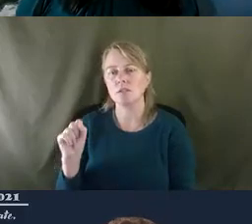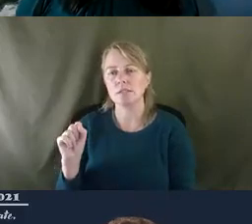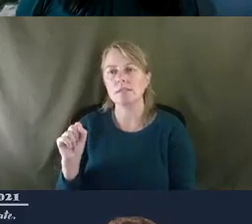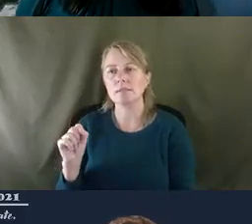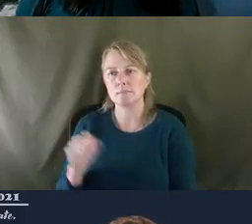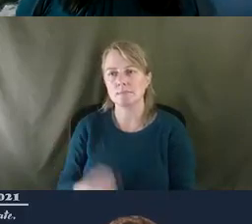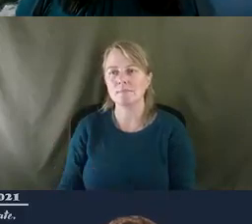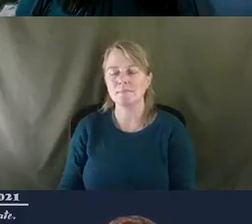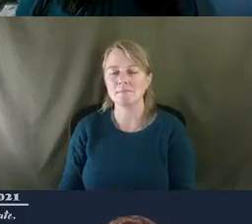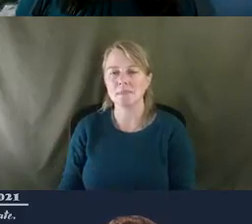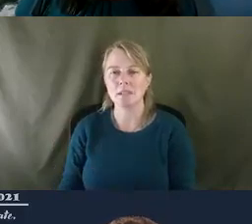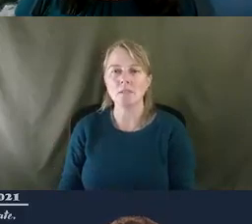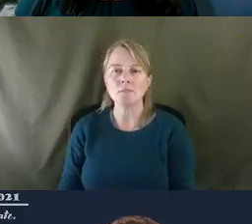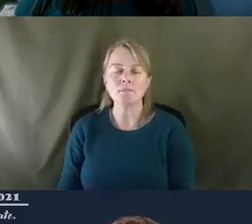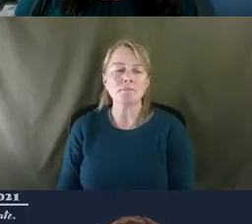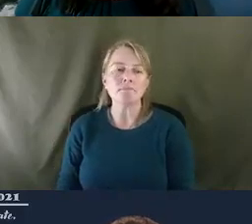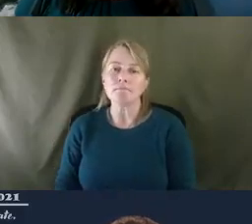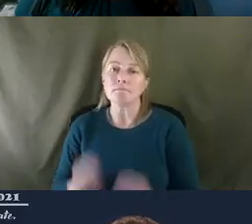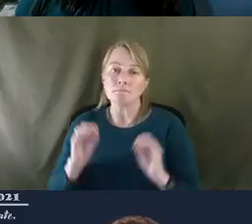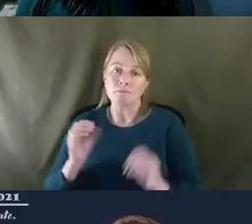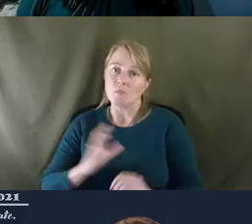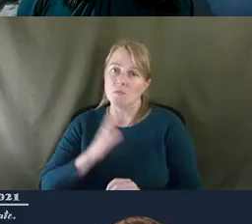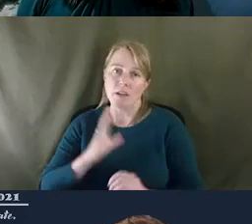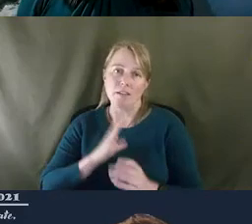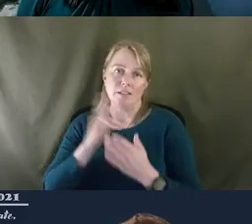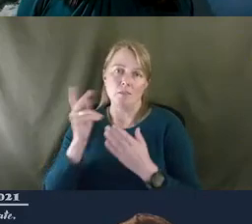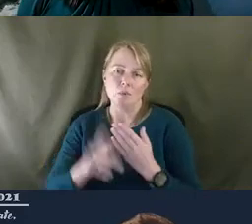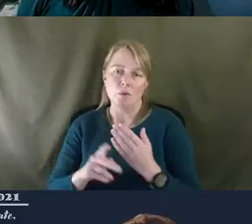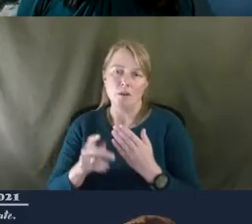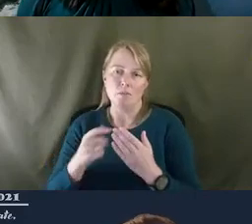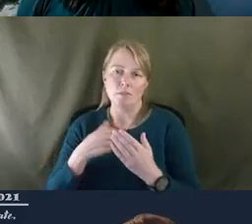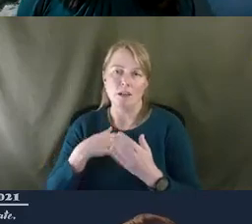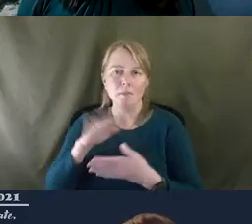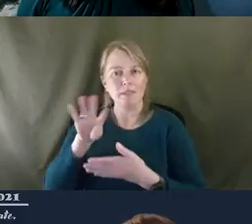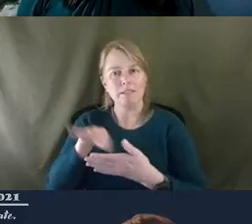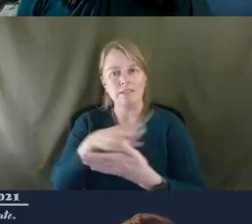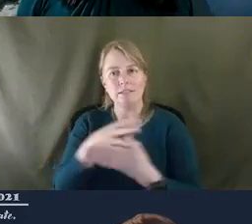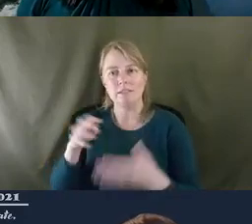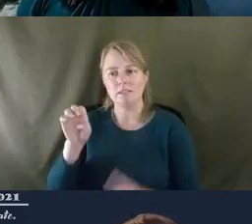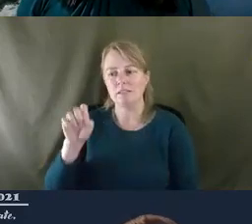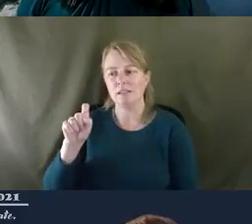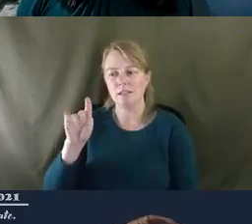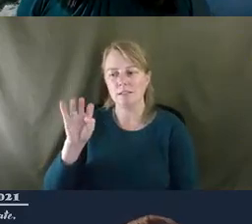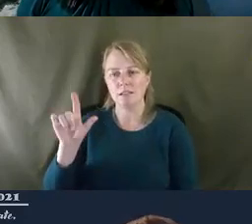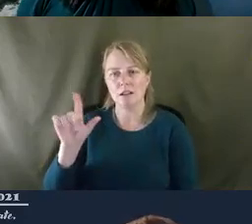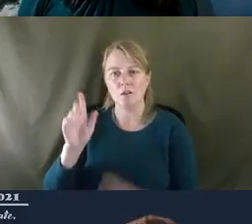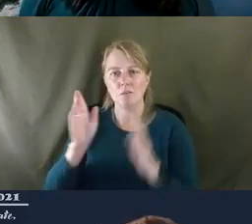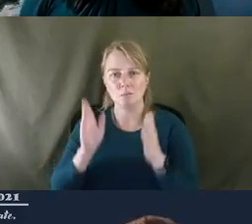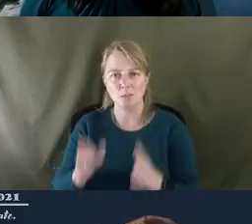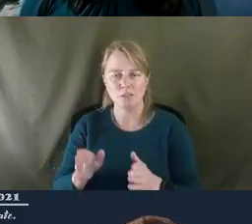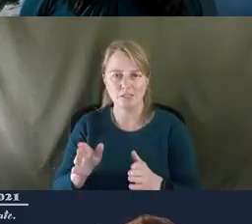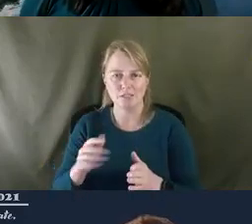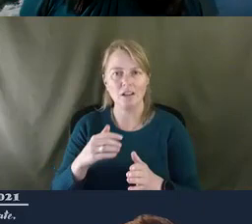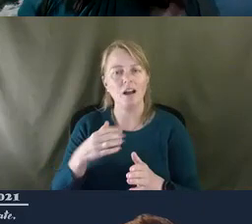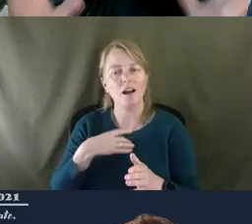so I don't have any fancy programs. I'm an Excel person, and I've got lots of